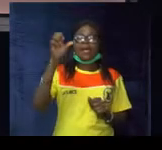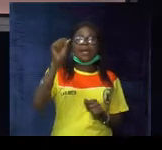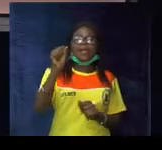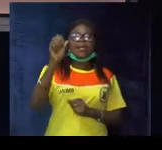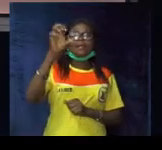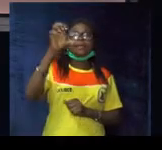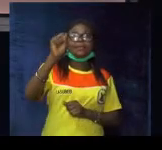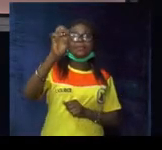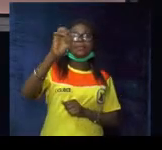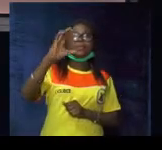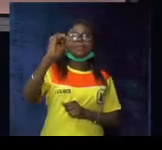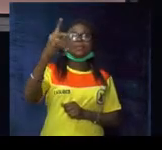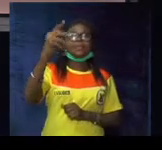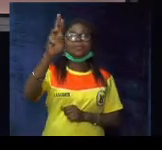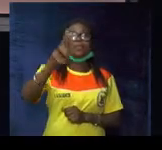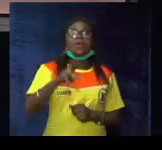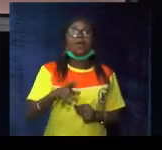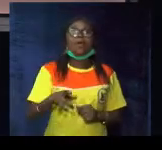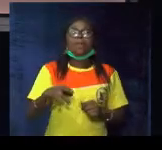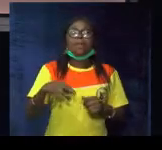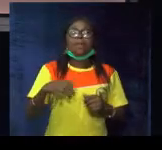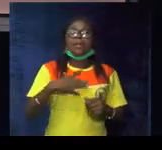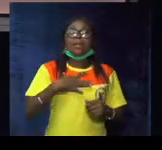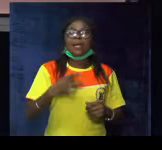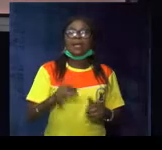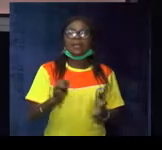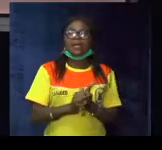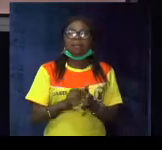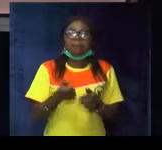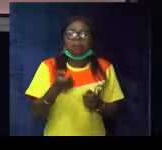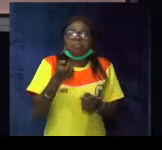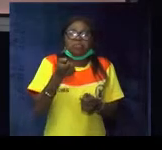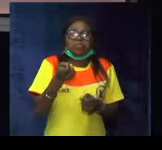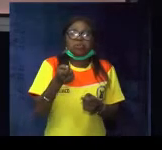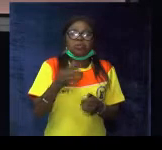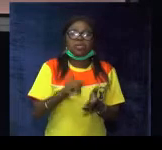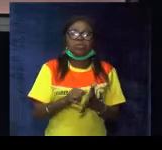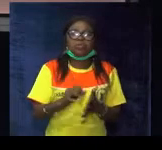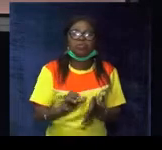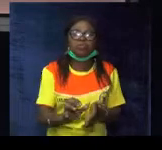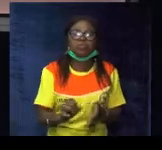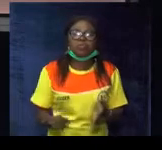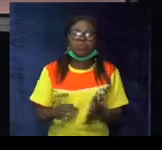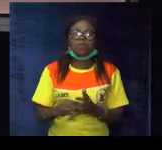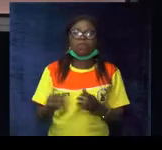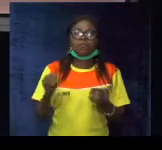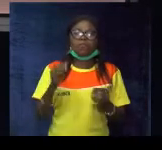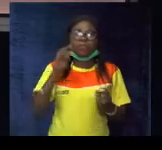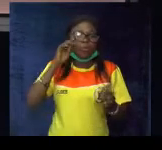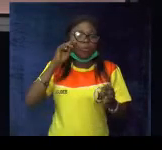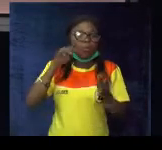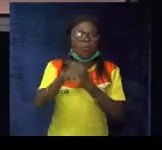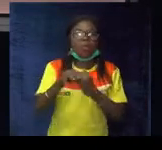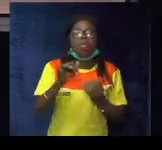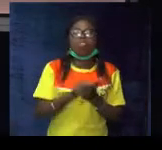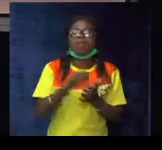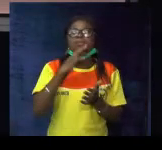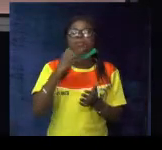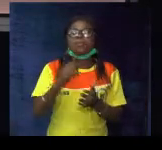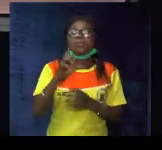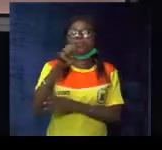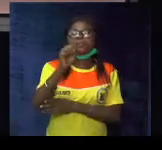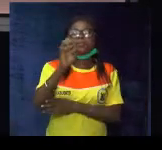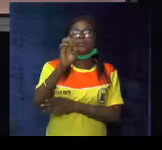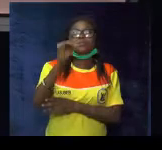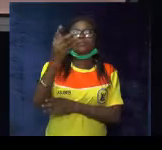a sector, much like that tiny piece of tangerine that you remove from the whole tangerine. Yeah, that's a